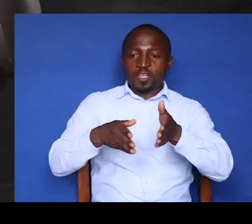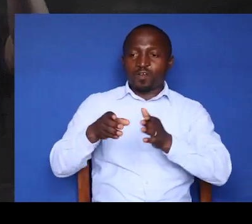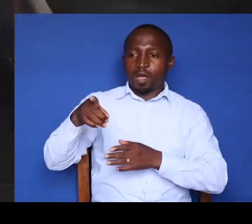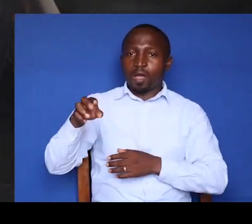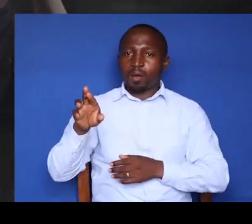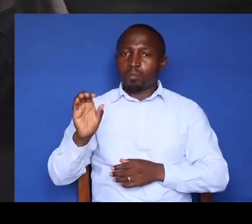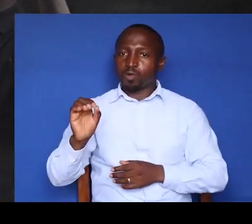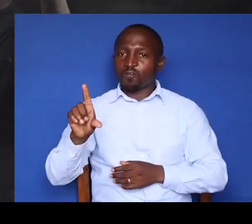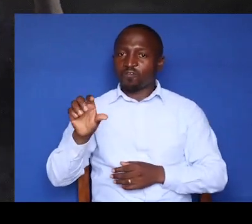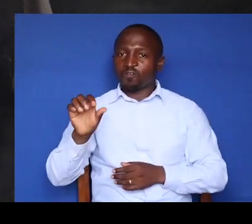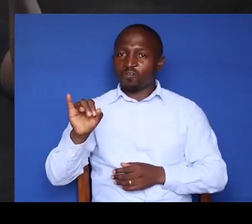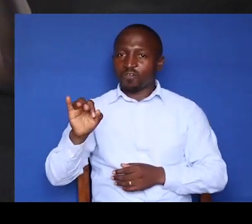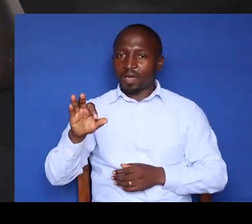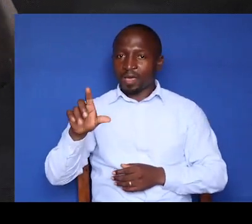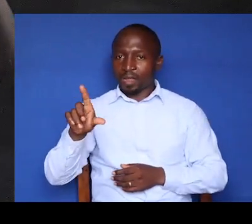Here,